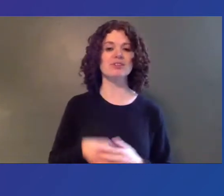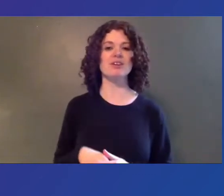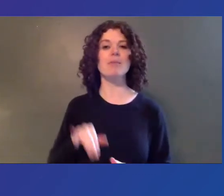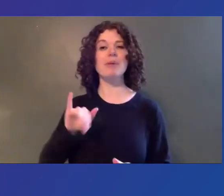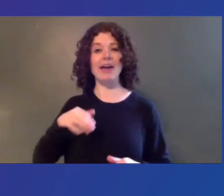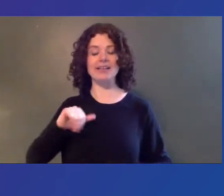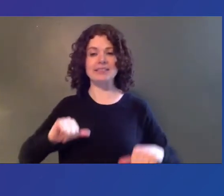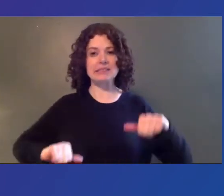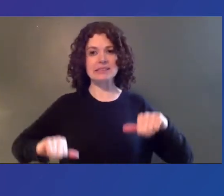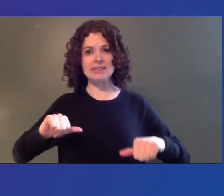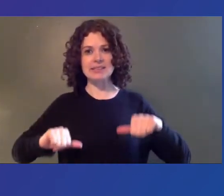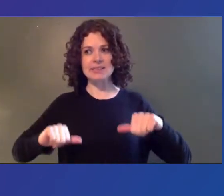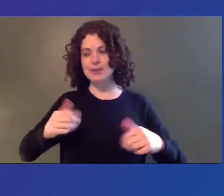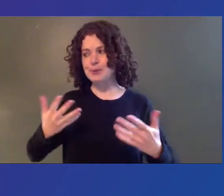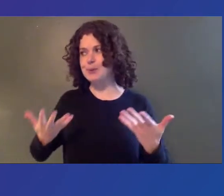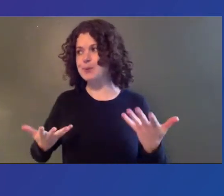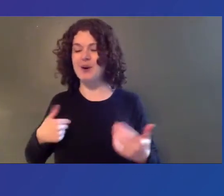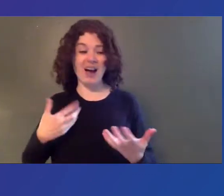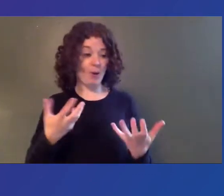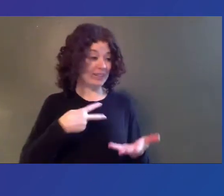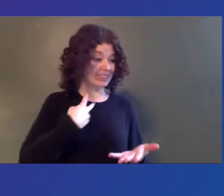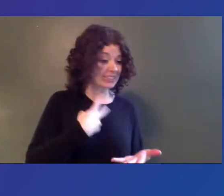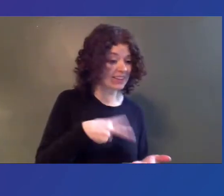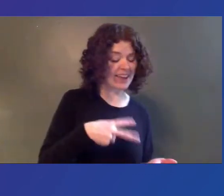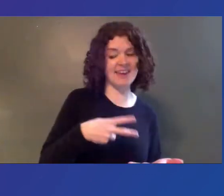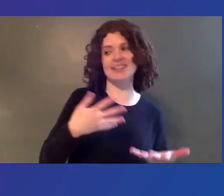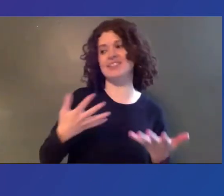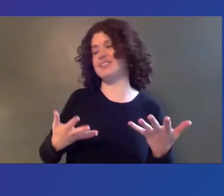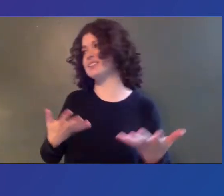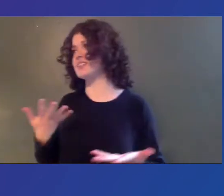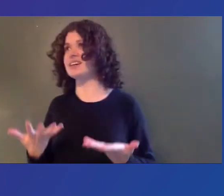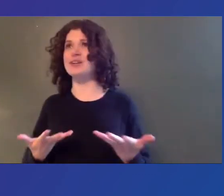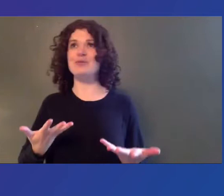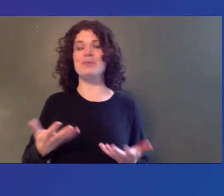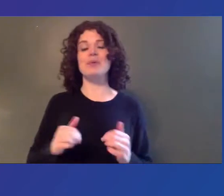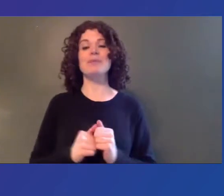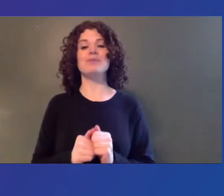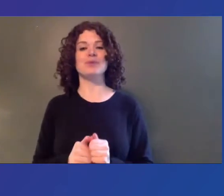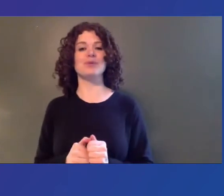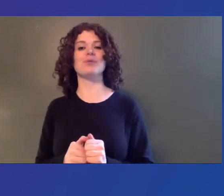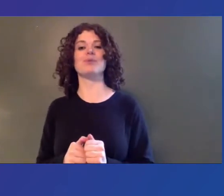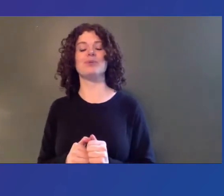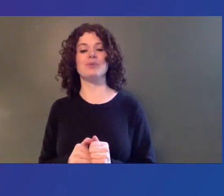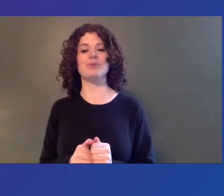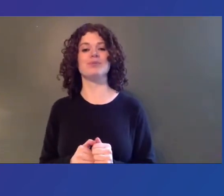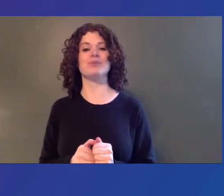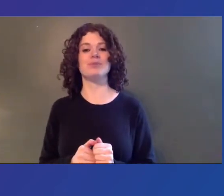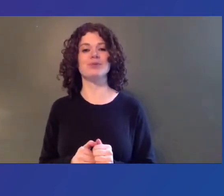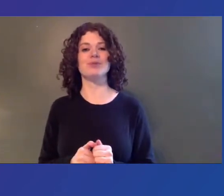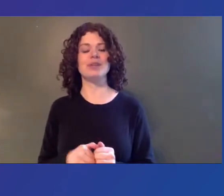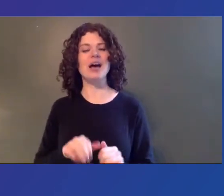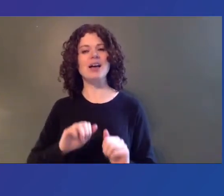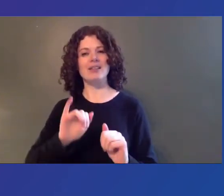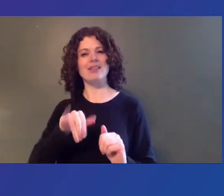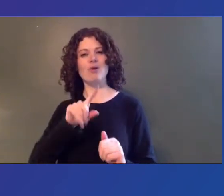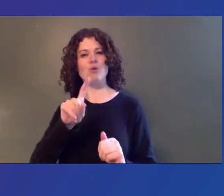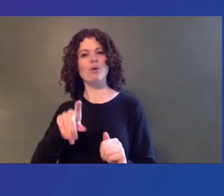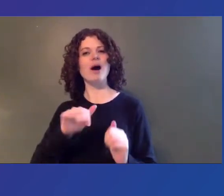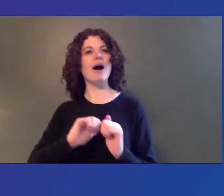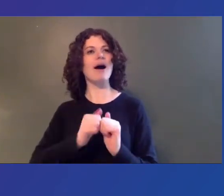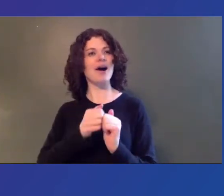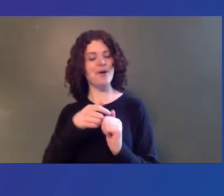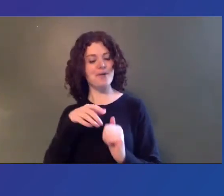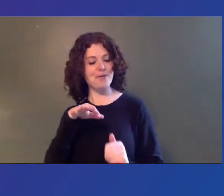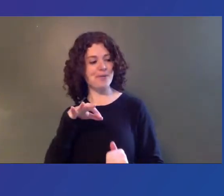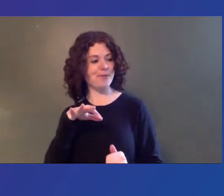hesitation of like, oh, but I really want to be a dancer. And how do you find that those ways to